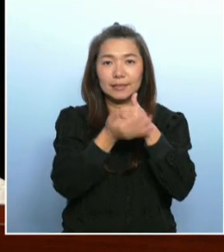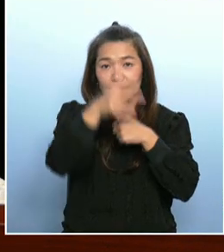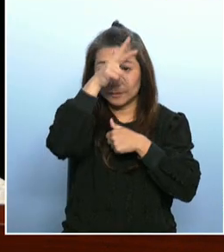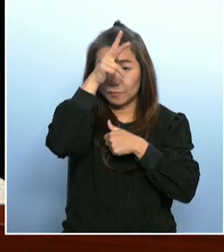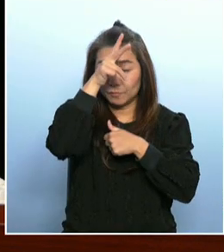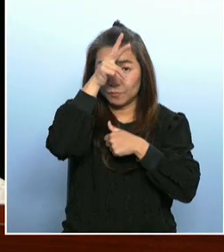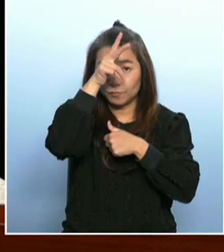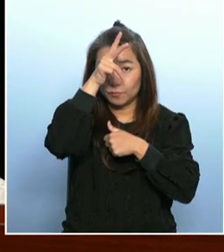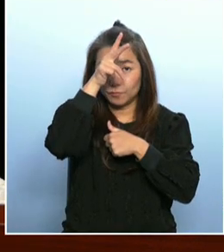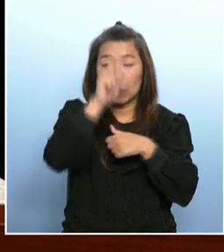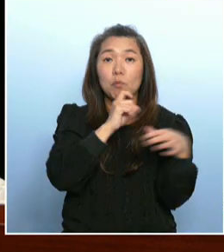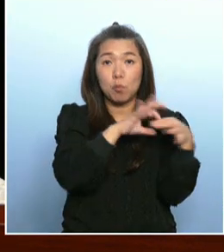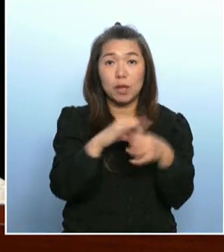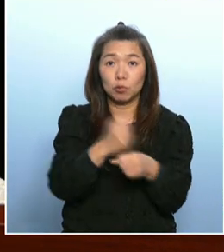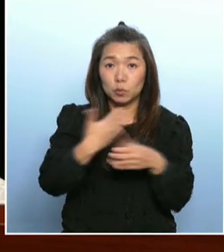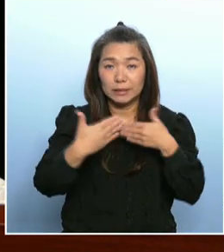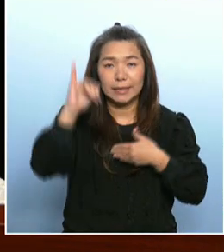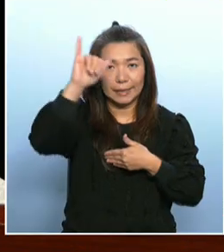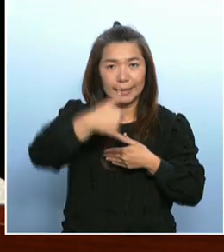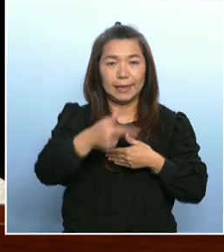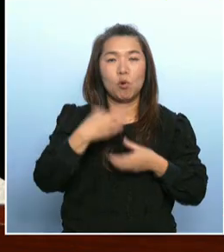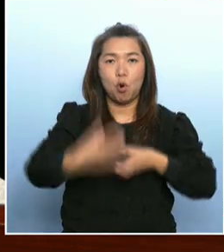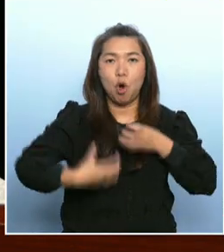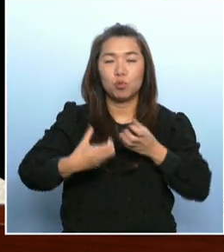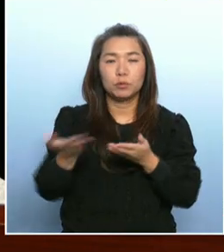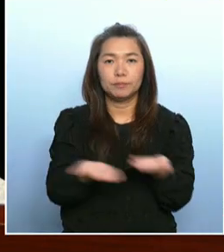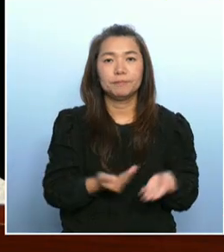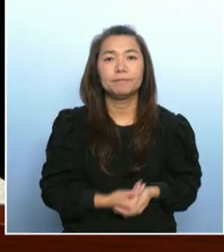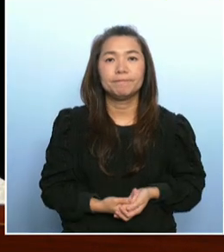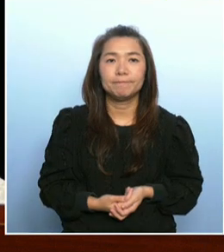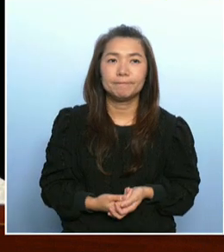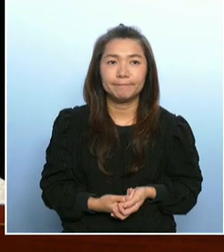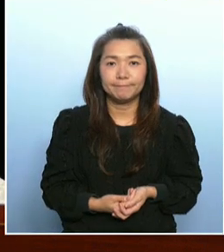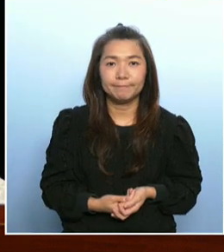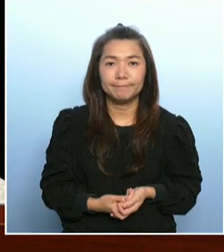Now, may I invite the administration to come in?